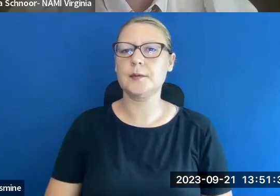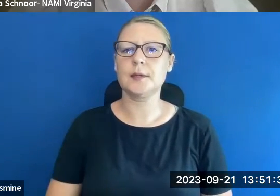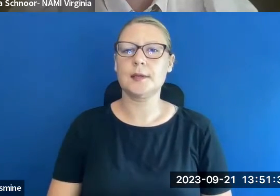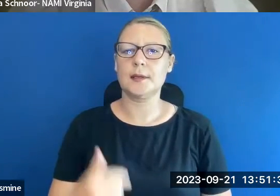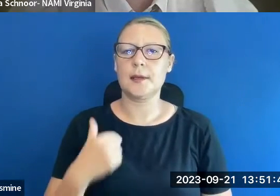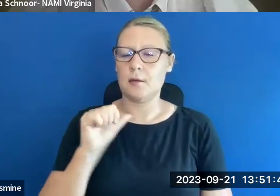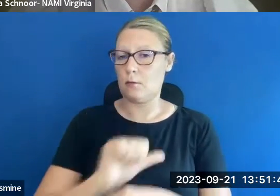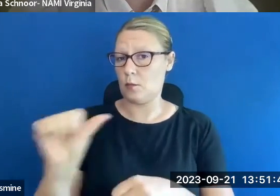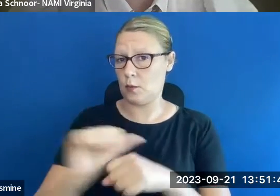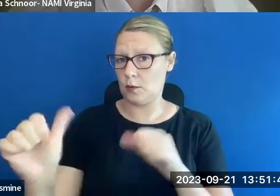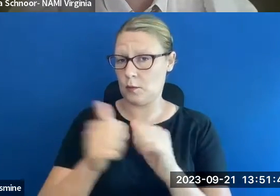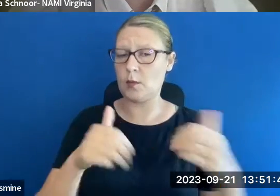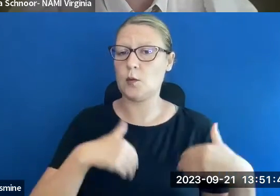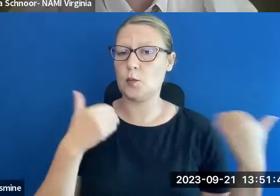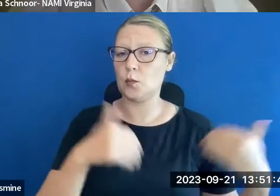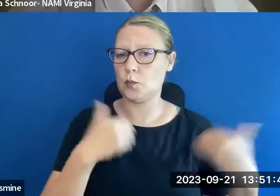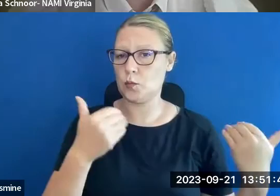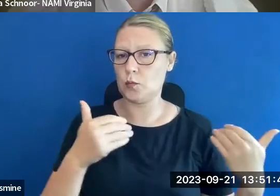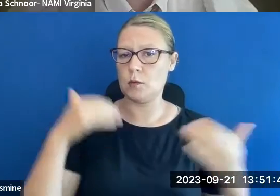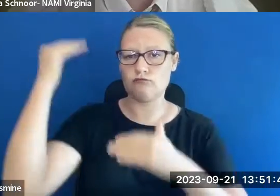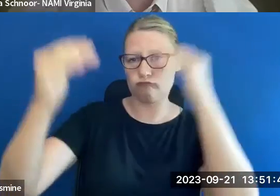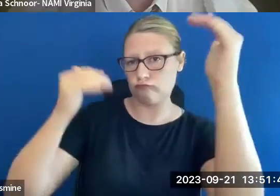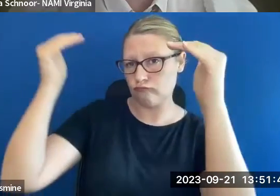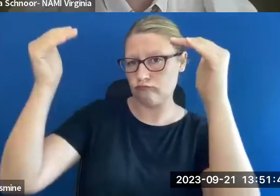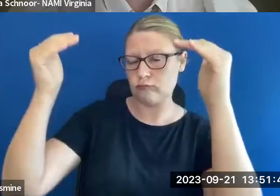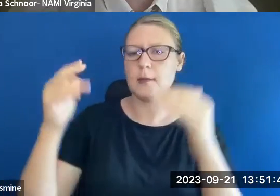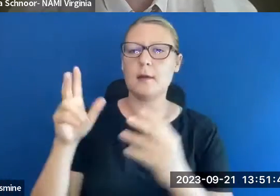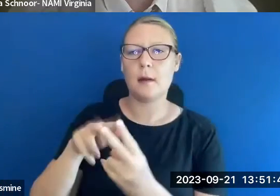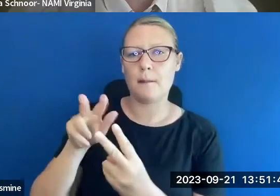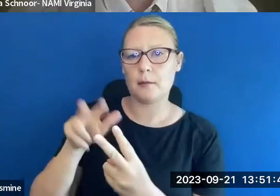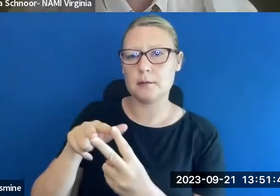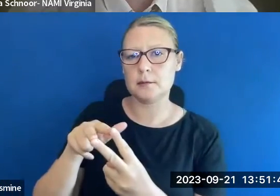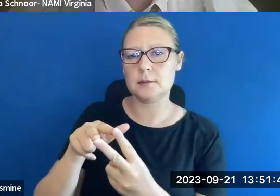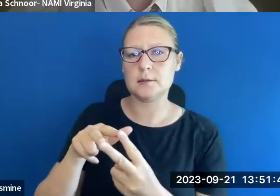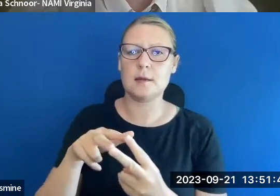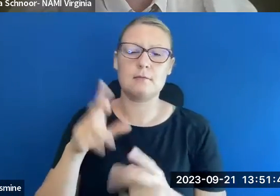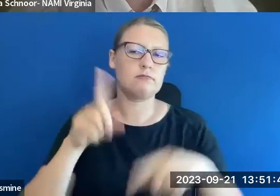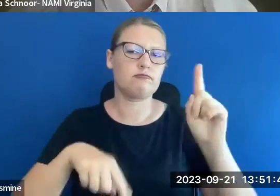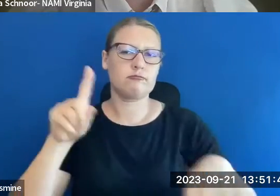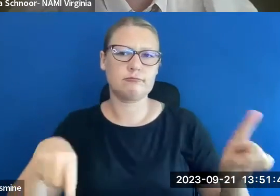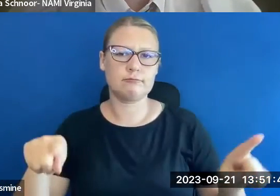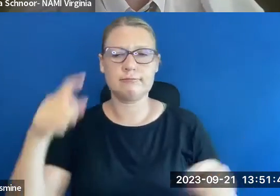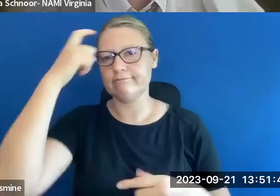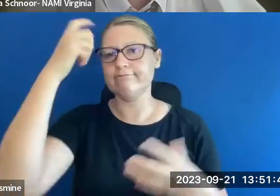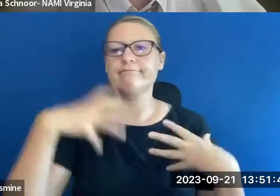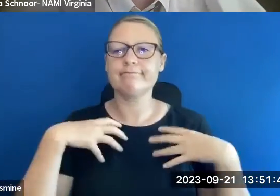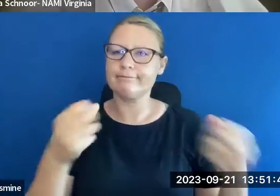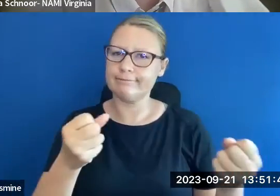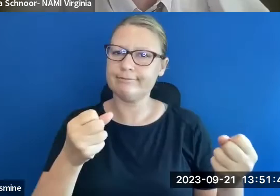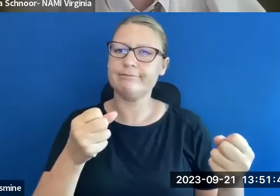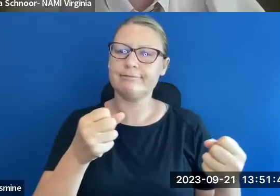have worked with youth, adults, couples in a variety of mental health